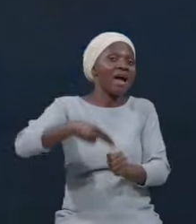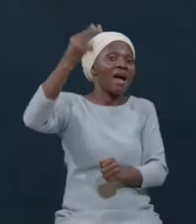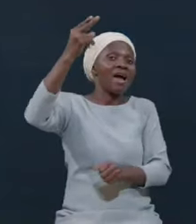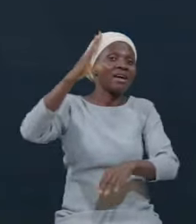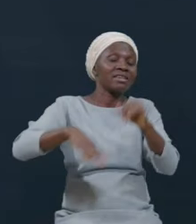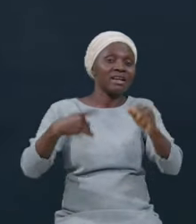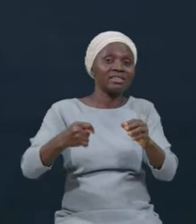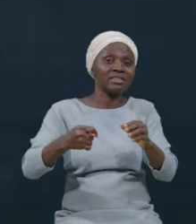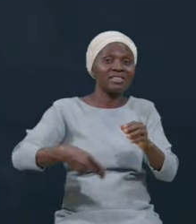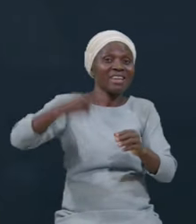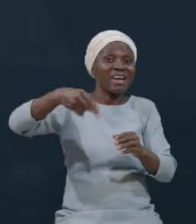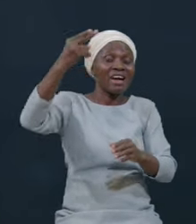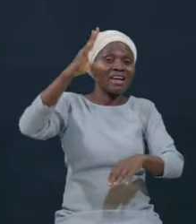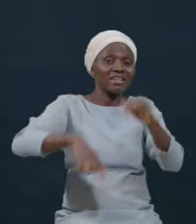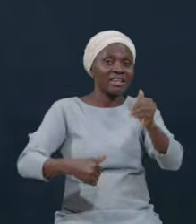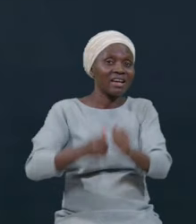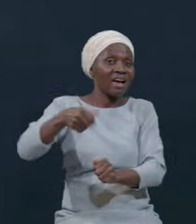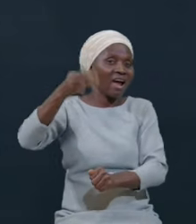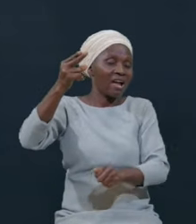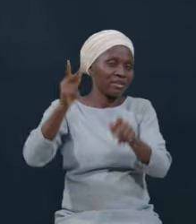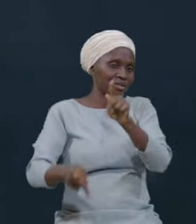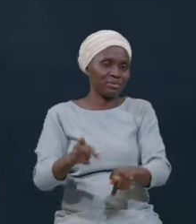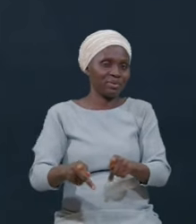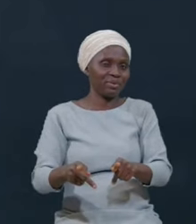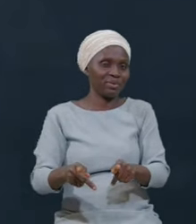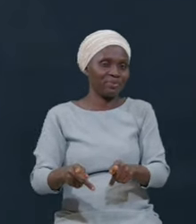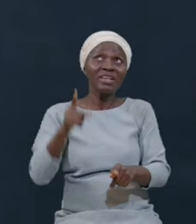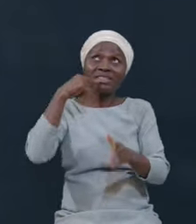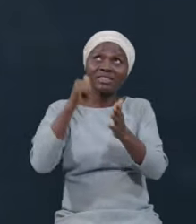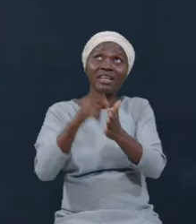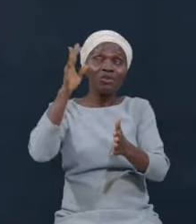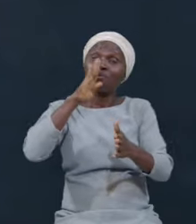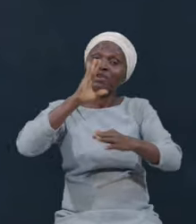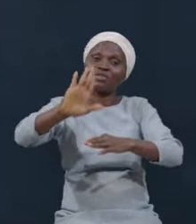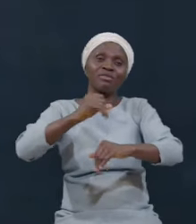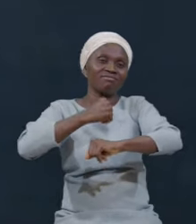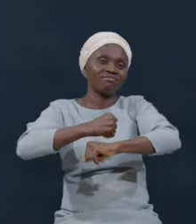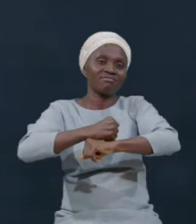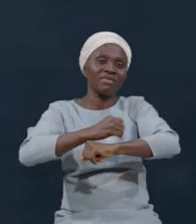it says, and thou shalt have plenty of silver.